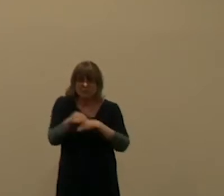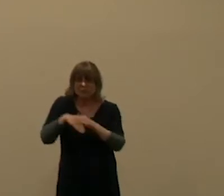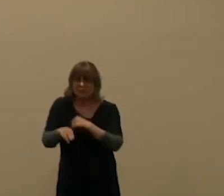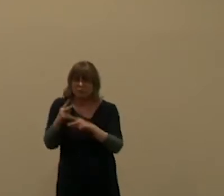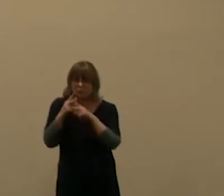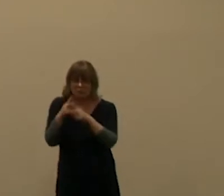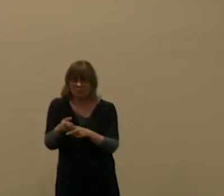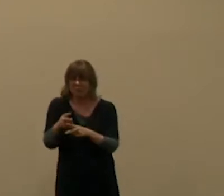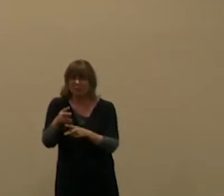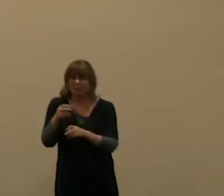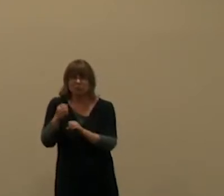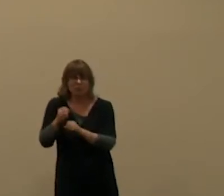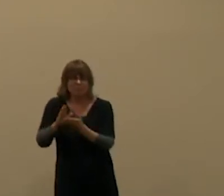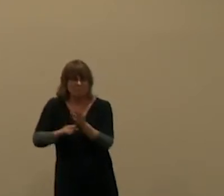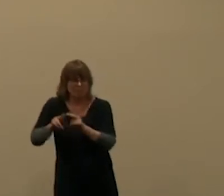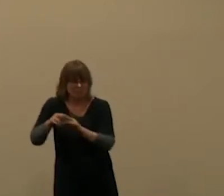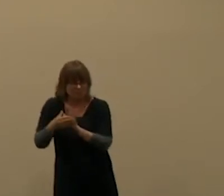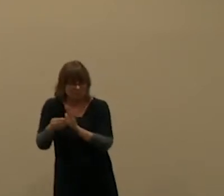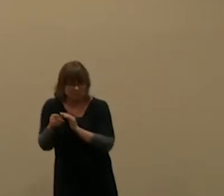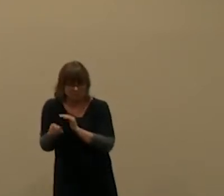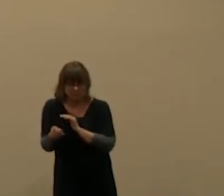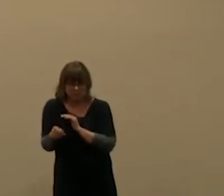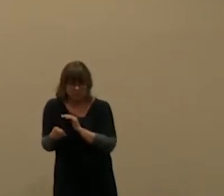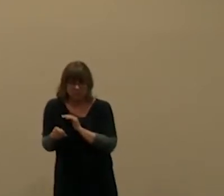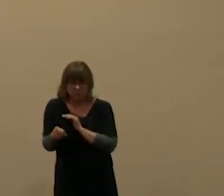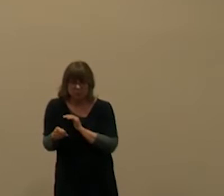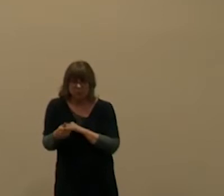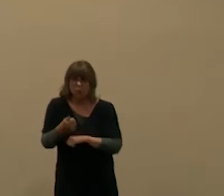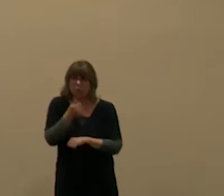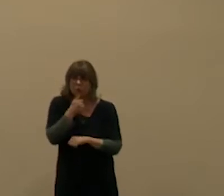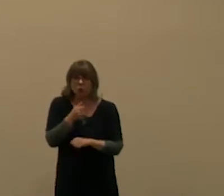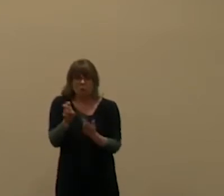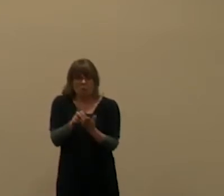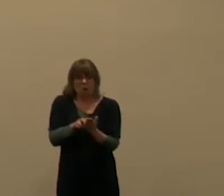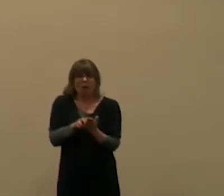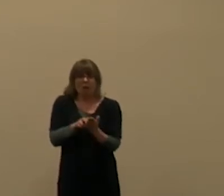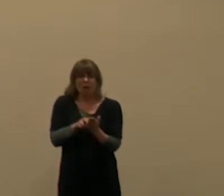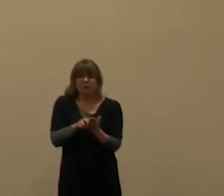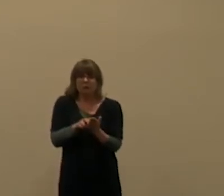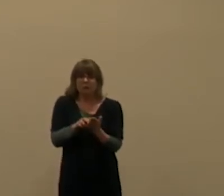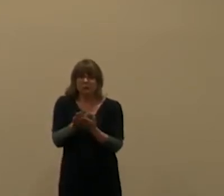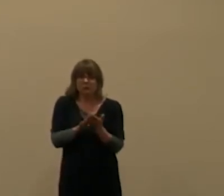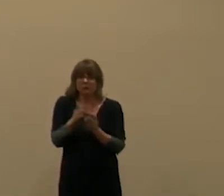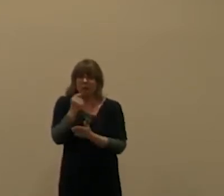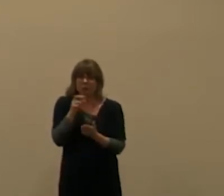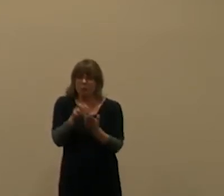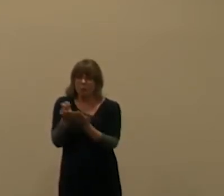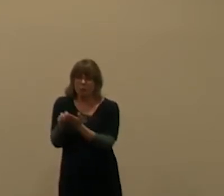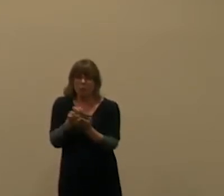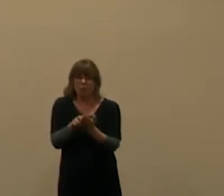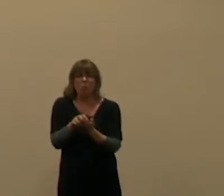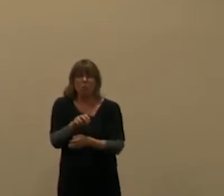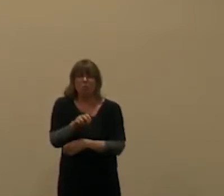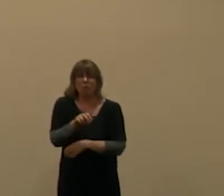their grandparents and stuff like that. So we actually used Bookings so that people could book a meeting room with